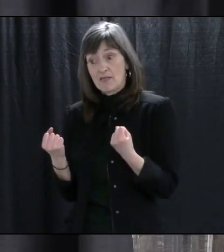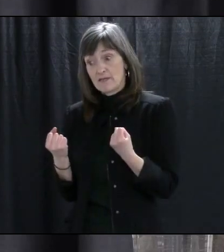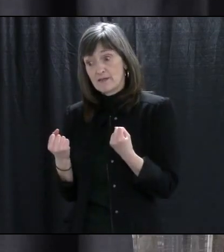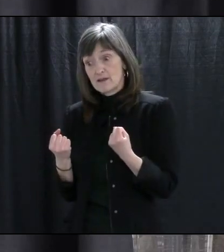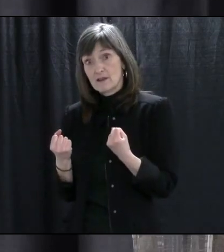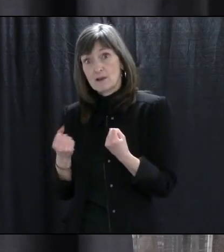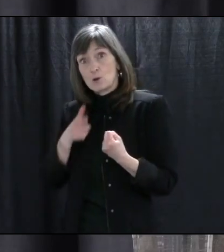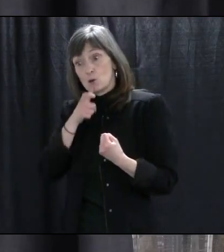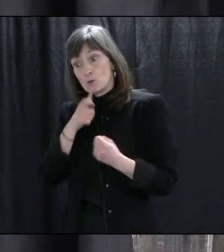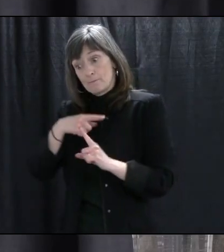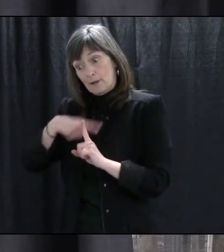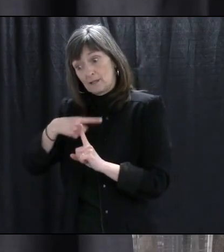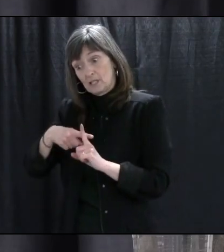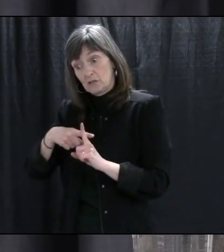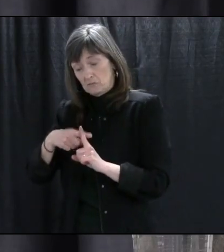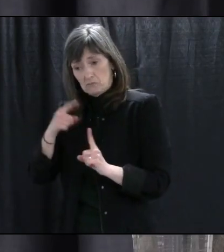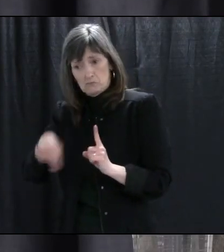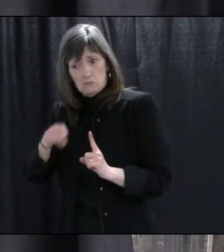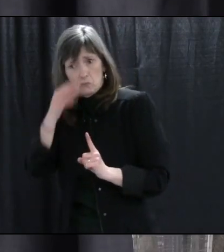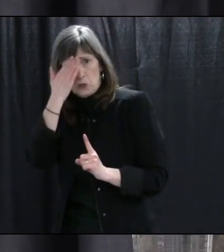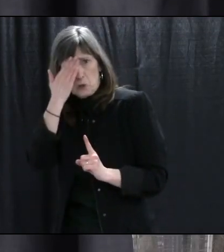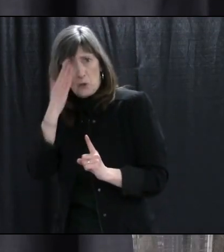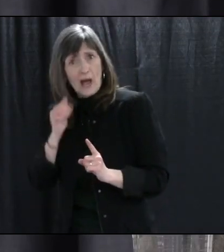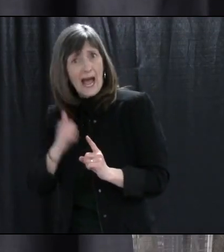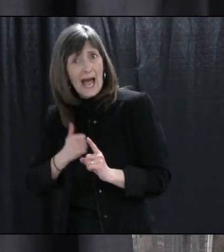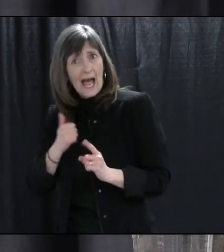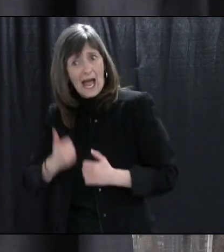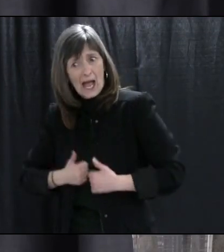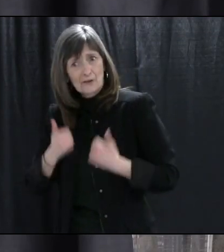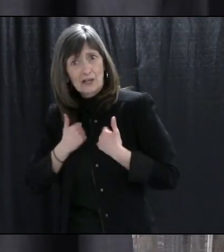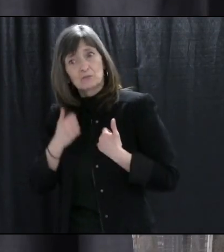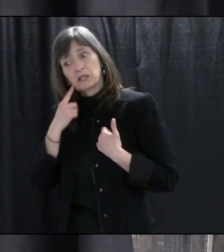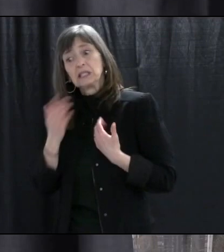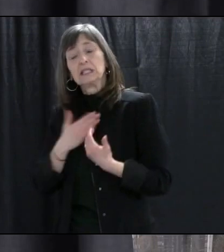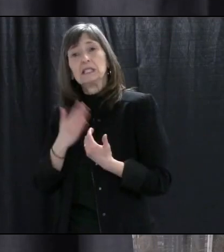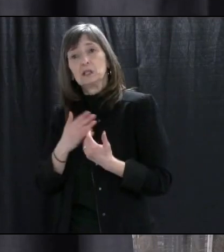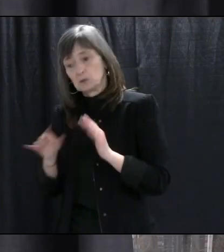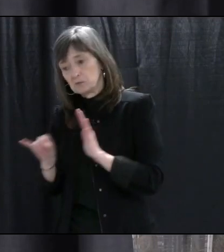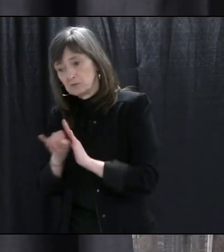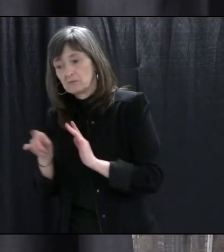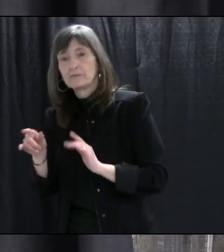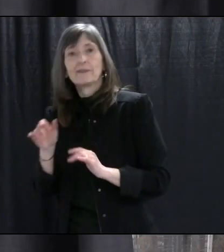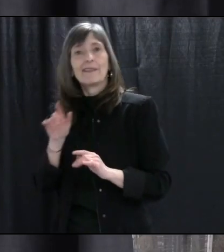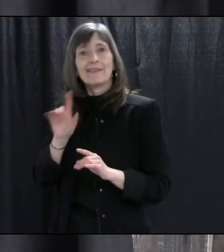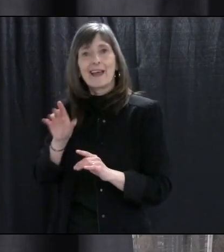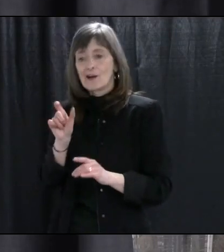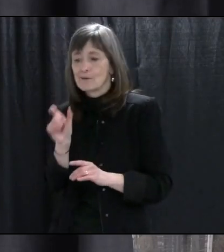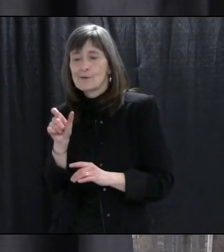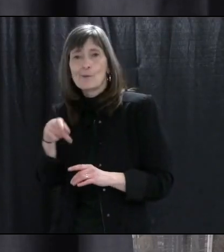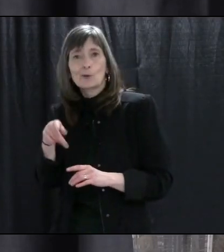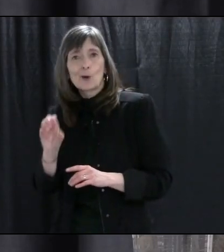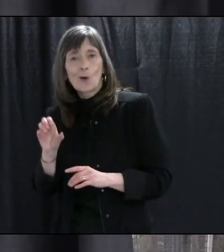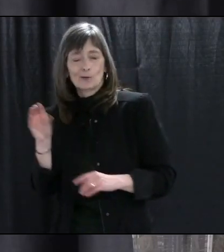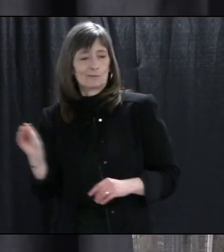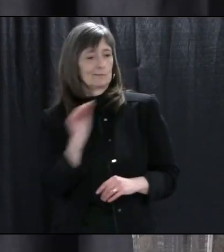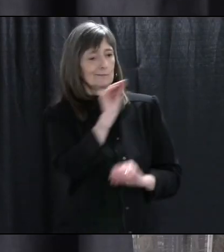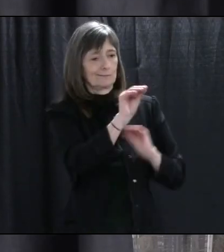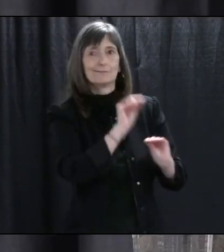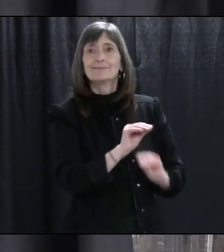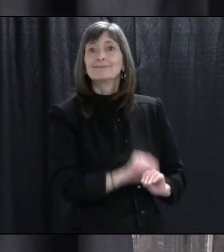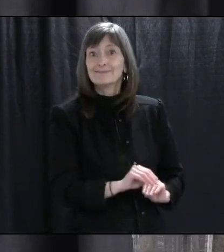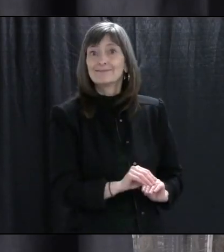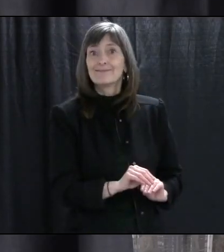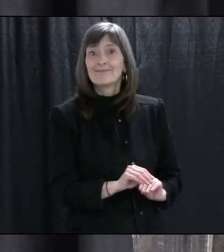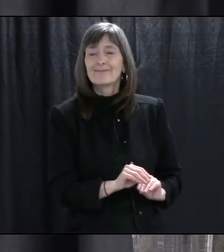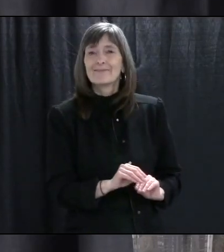have been tested, it was an easy way of aggregating it. What we've heard is that because of the way postal codes are